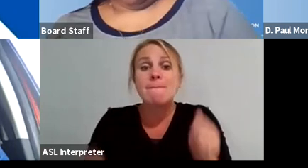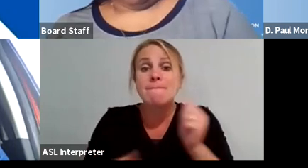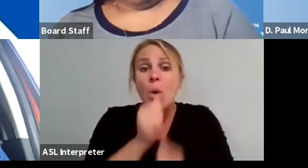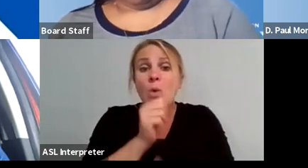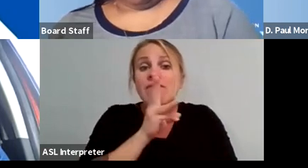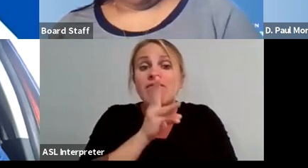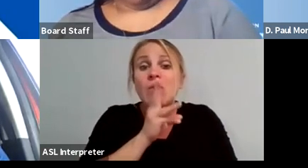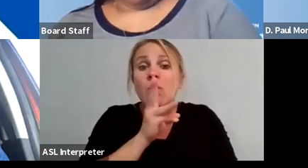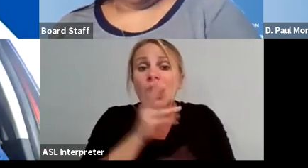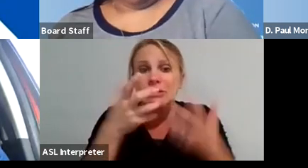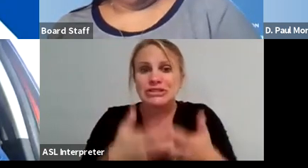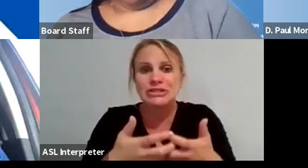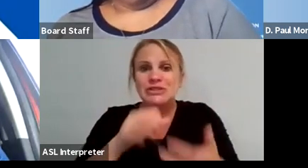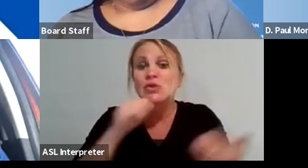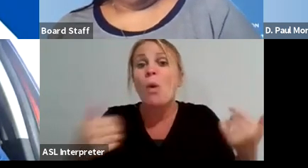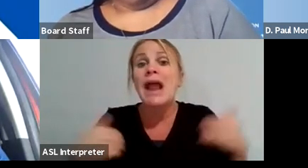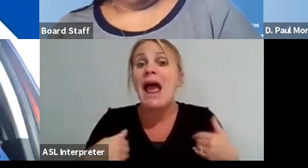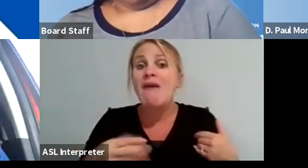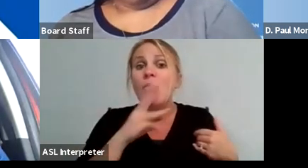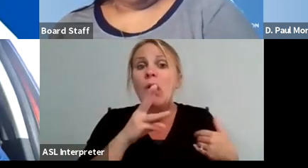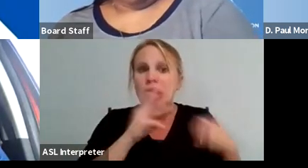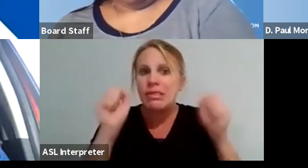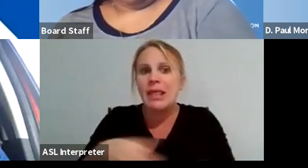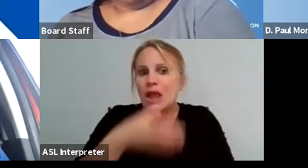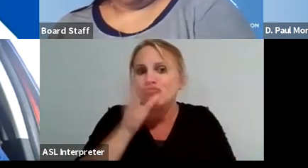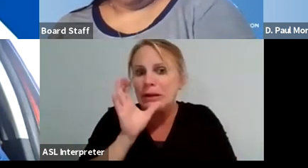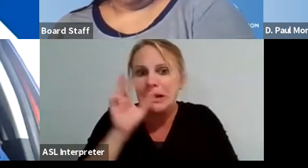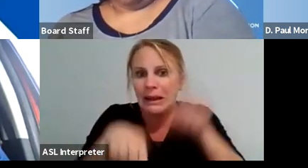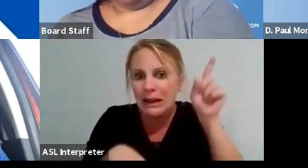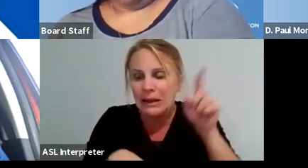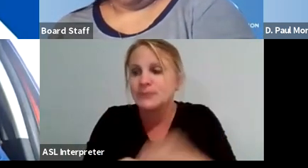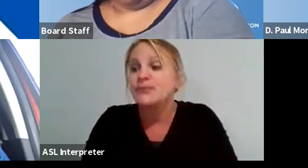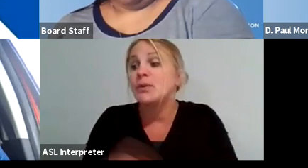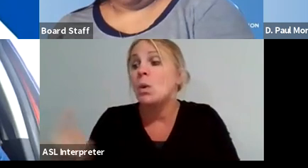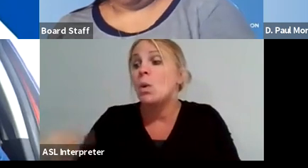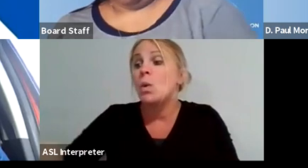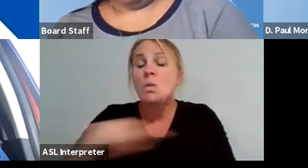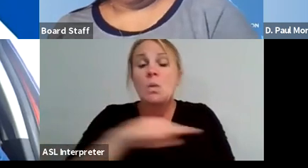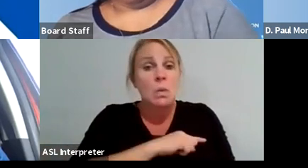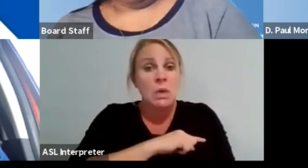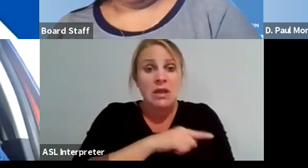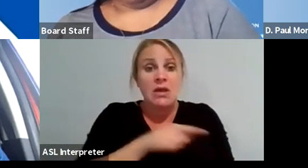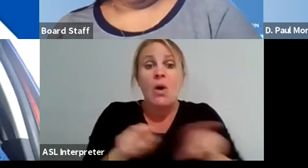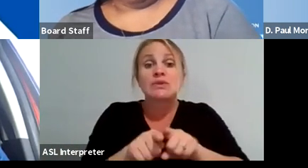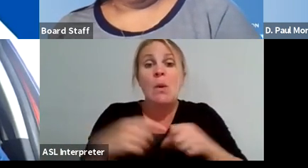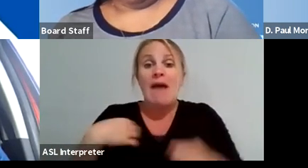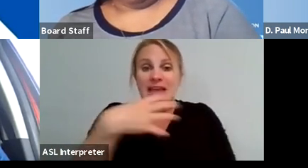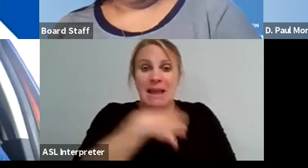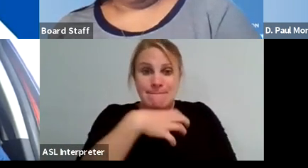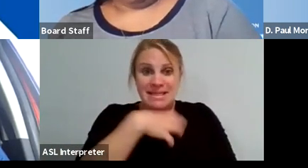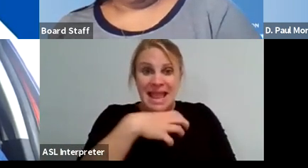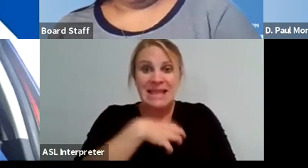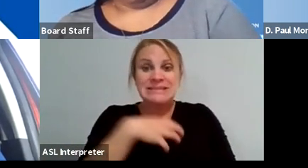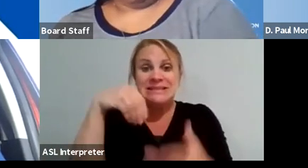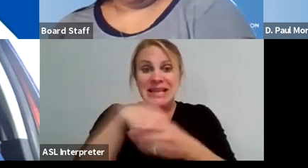that's potable, which is a concern for our younger students. We further have a complaint within